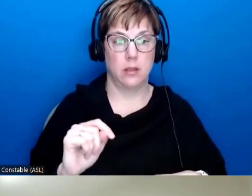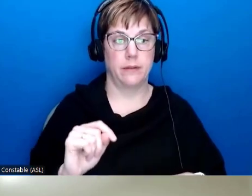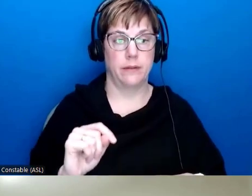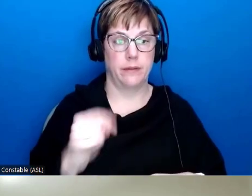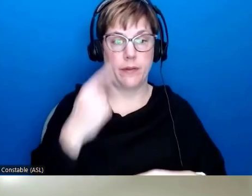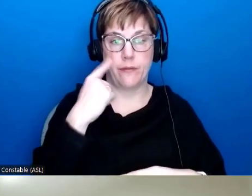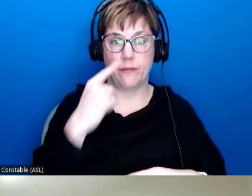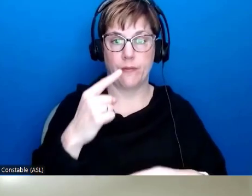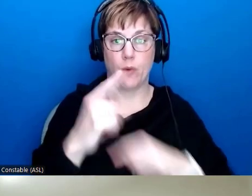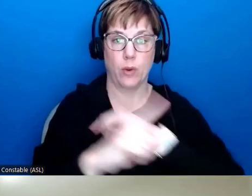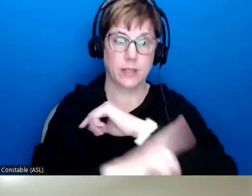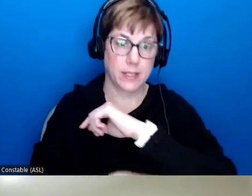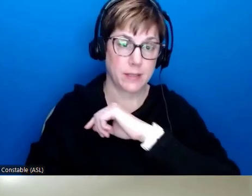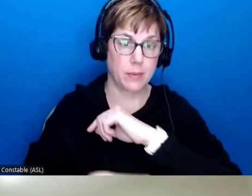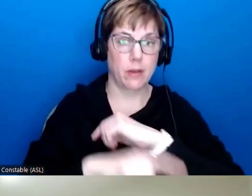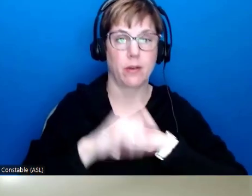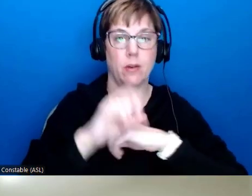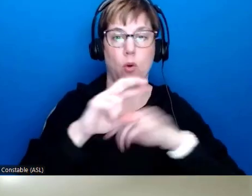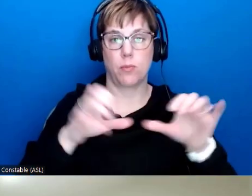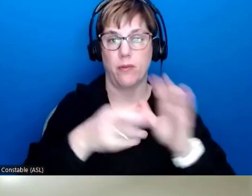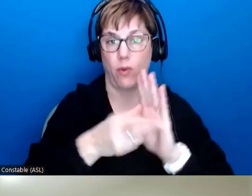for a disciplinary or performance review